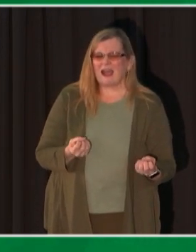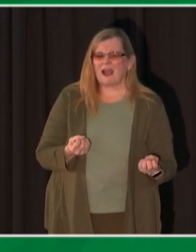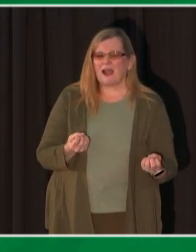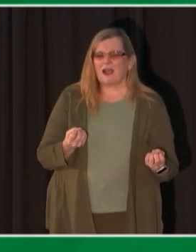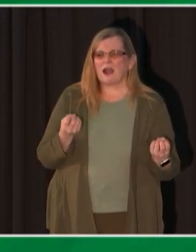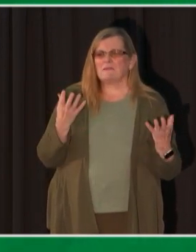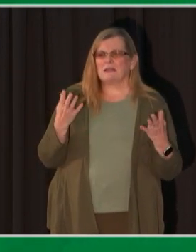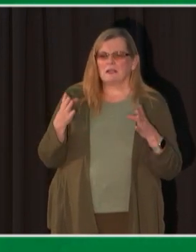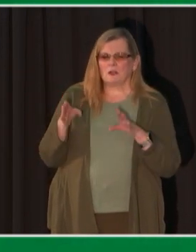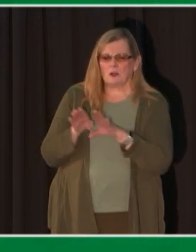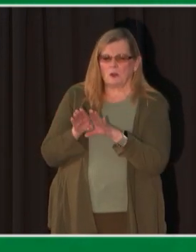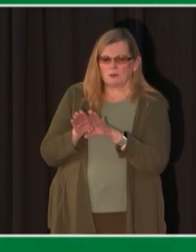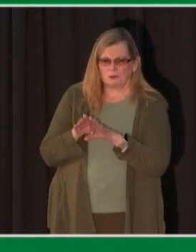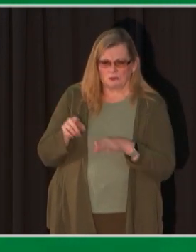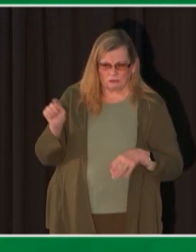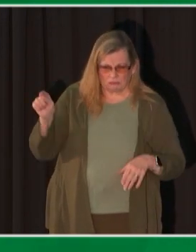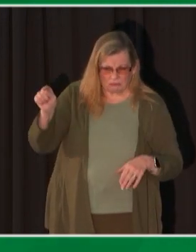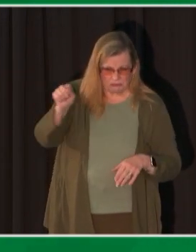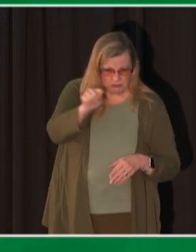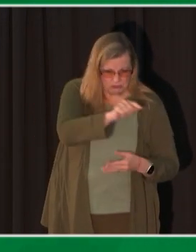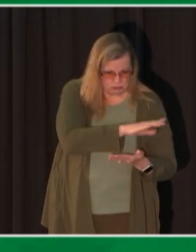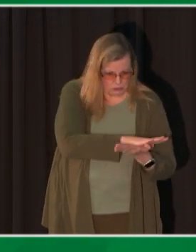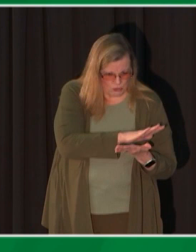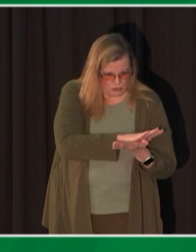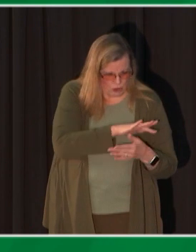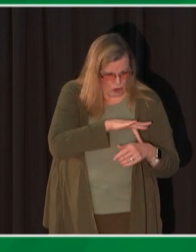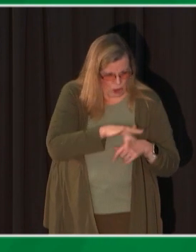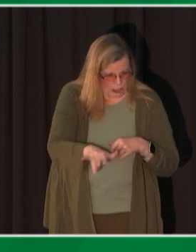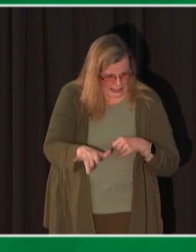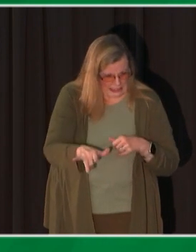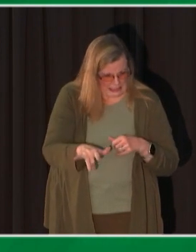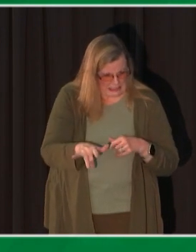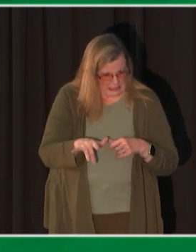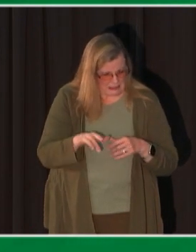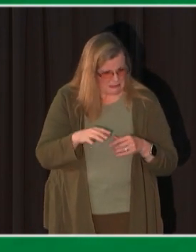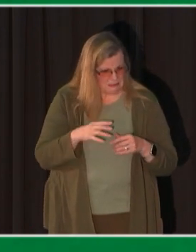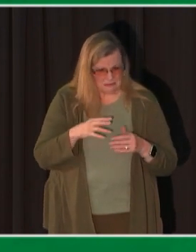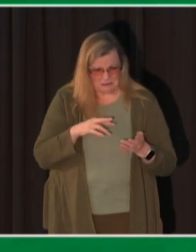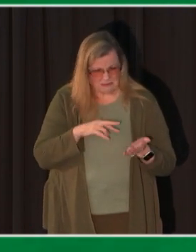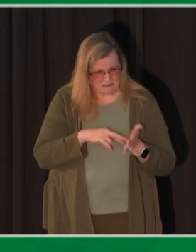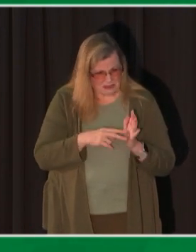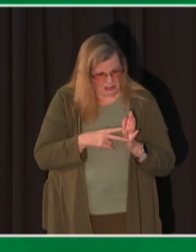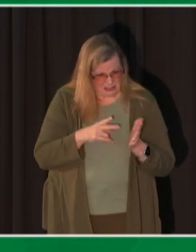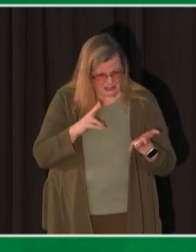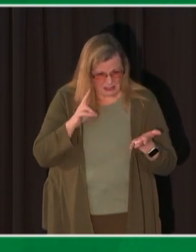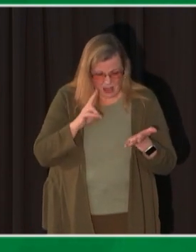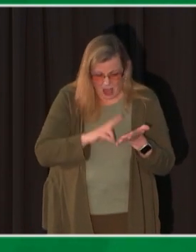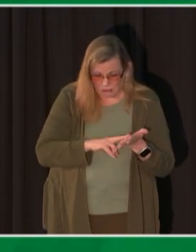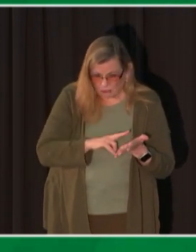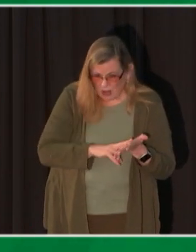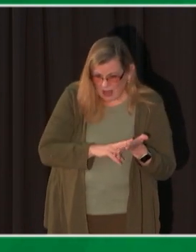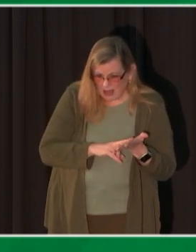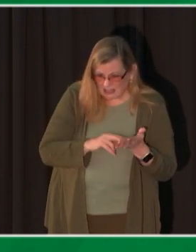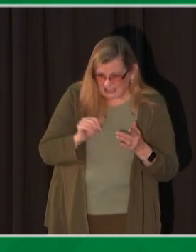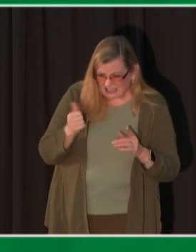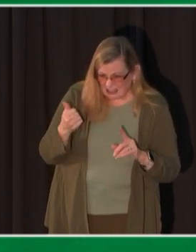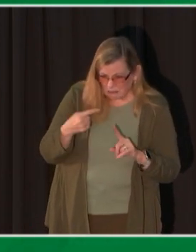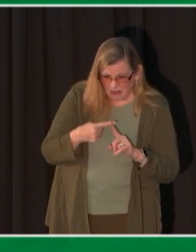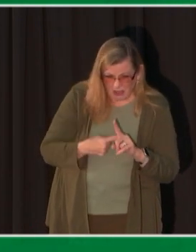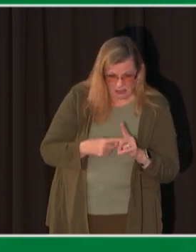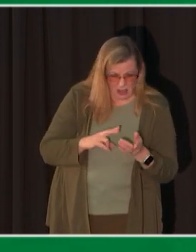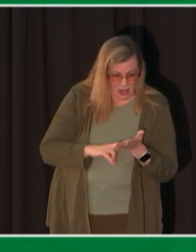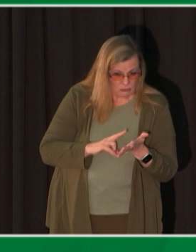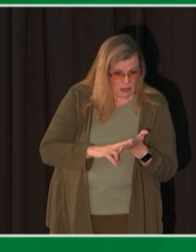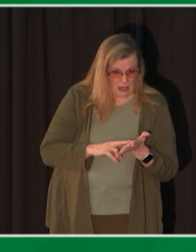contracts? Given that teachers are paid for 10 months a year, can you talk about how much flexibility you have to start and